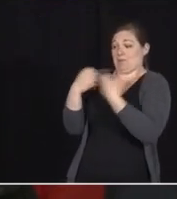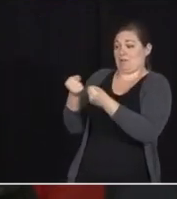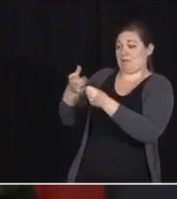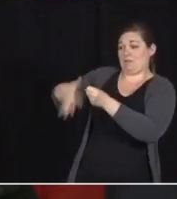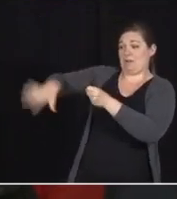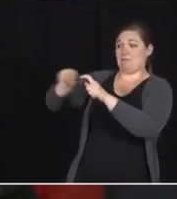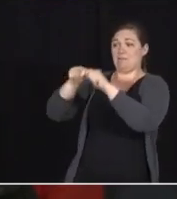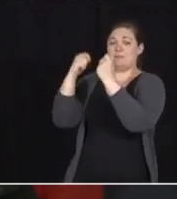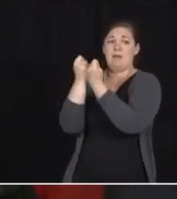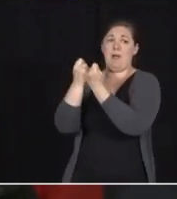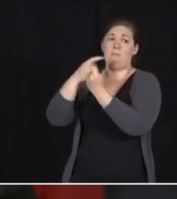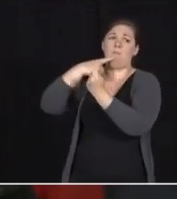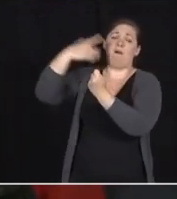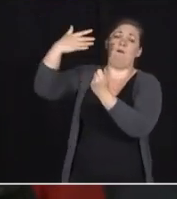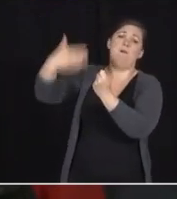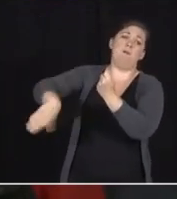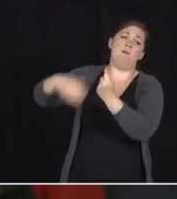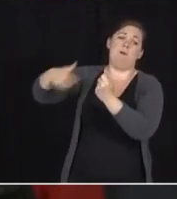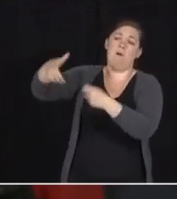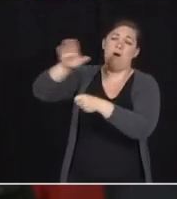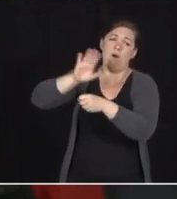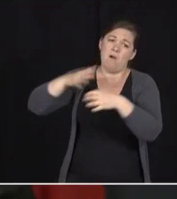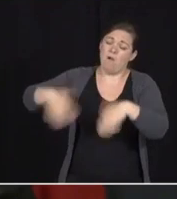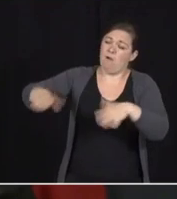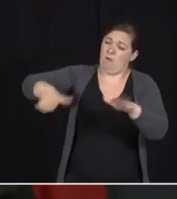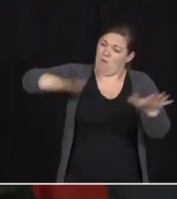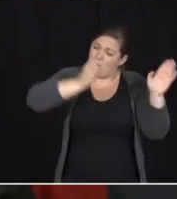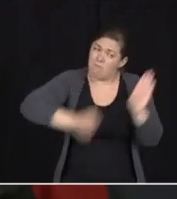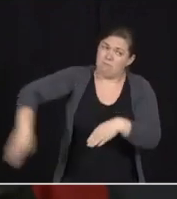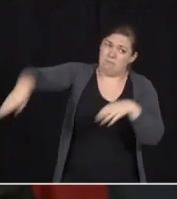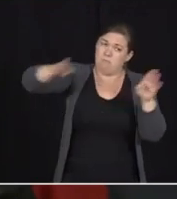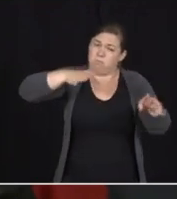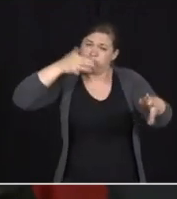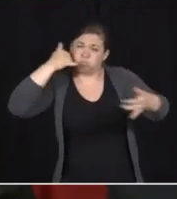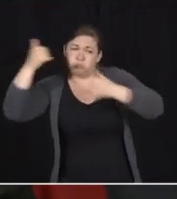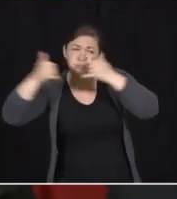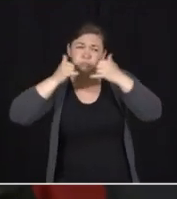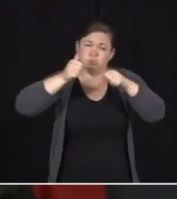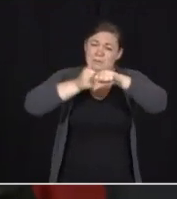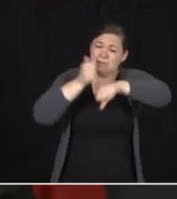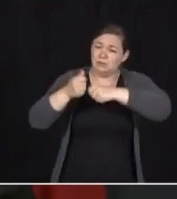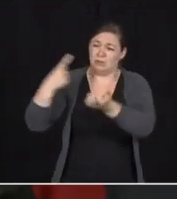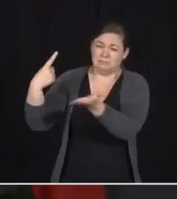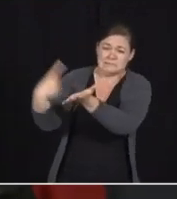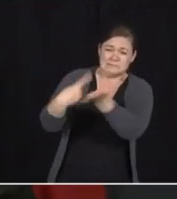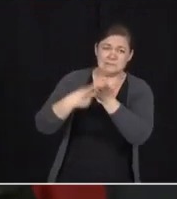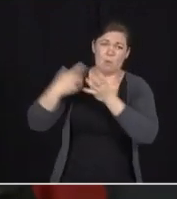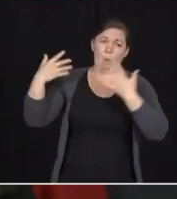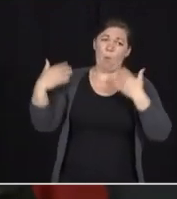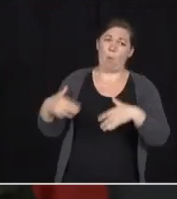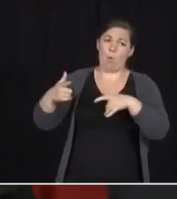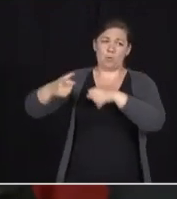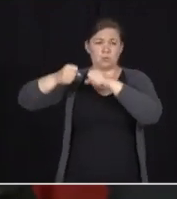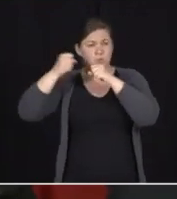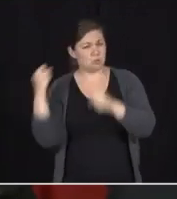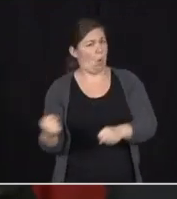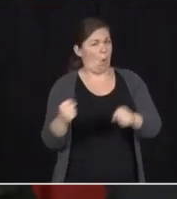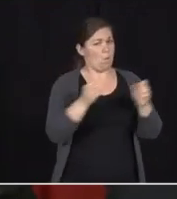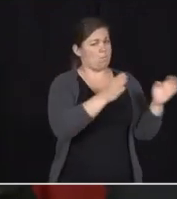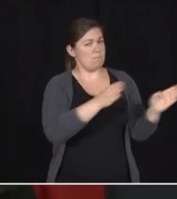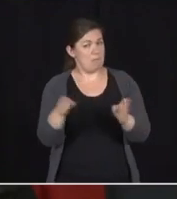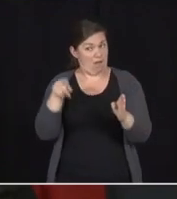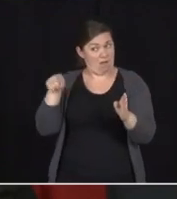worked all weekend. We were burning up the phone lines all weekend, and we have a good, solid